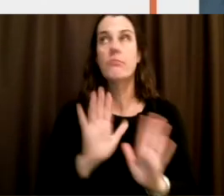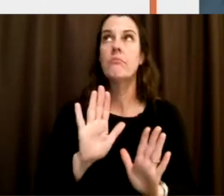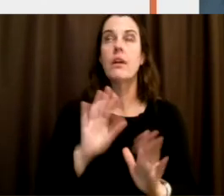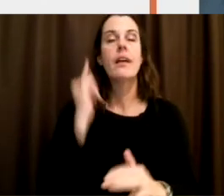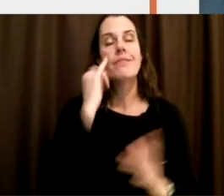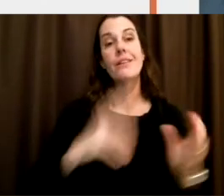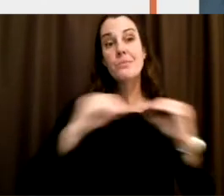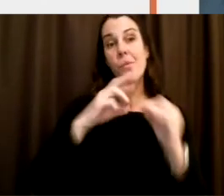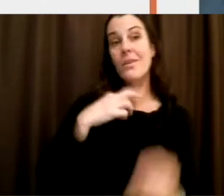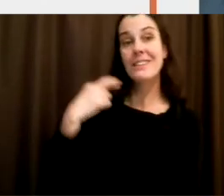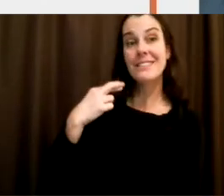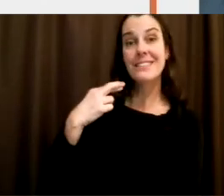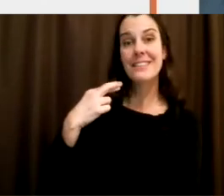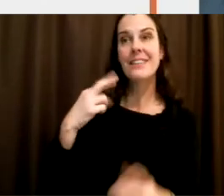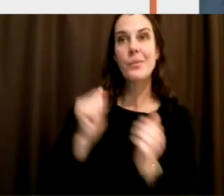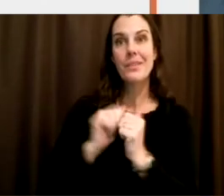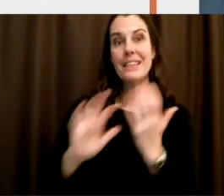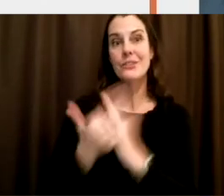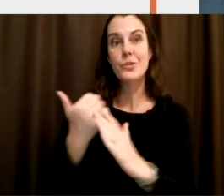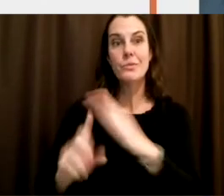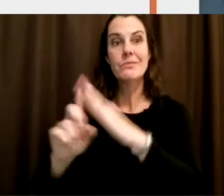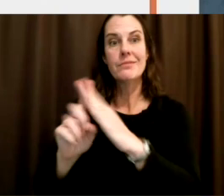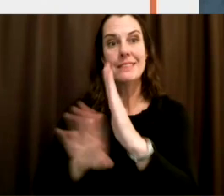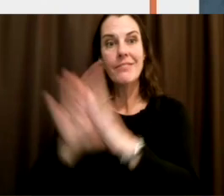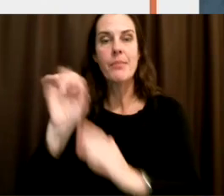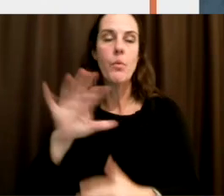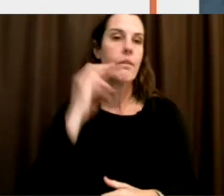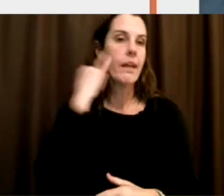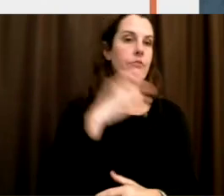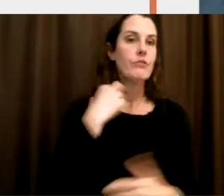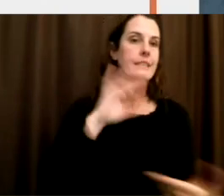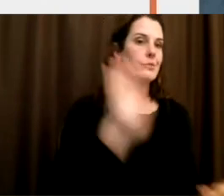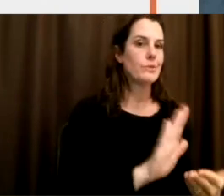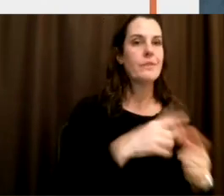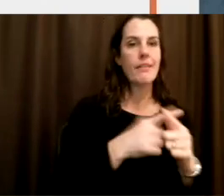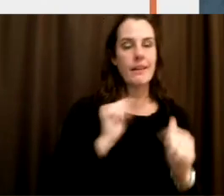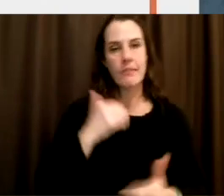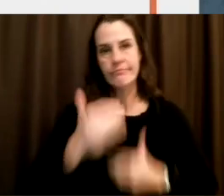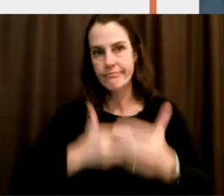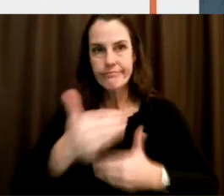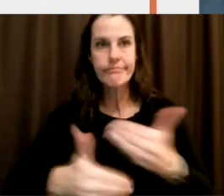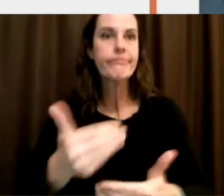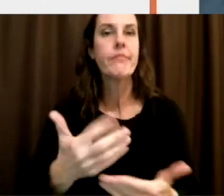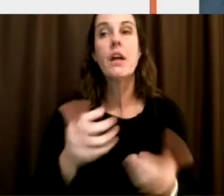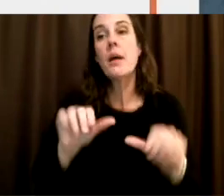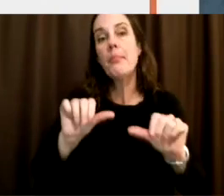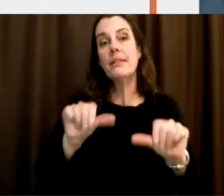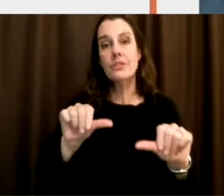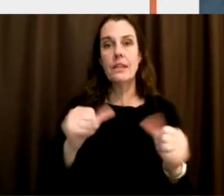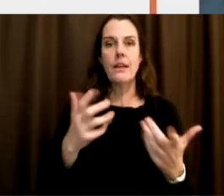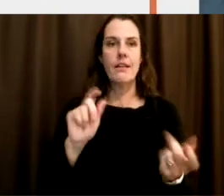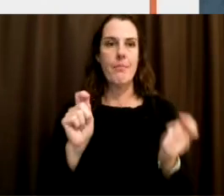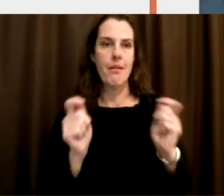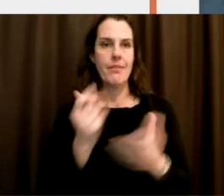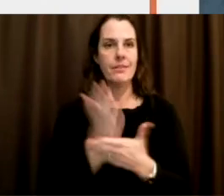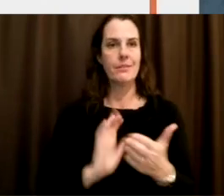risk, right, with these new developments, whether risk has been reduced, right, and then we can go ahead and potentially, modify